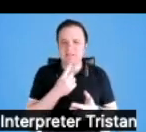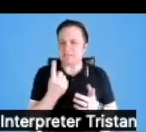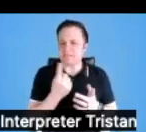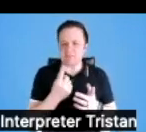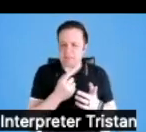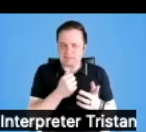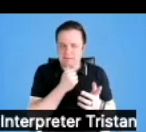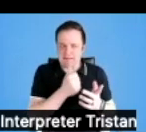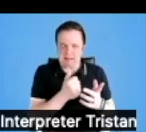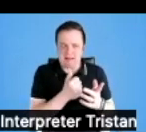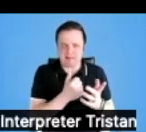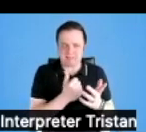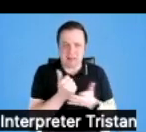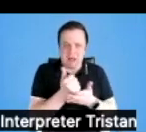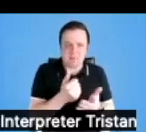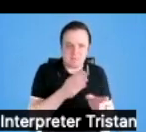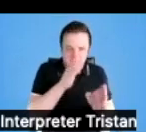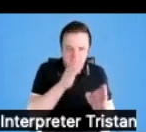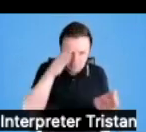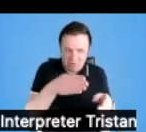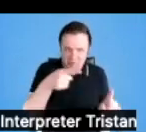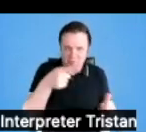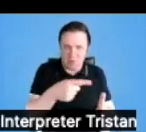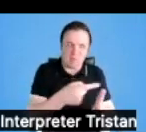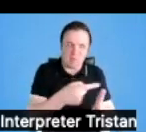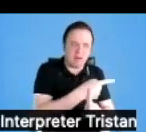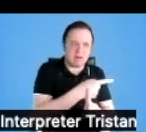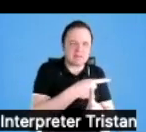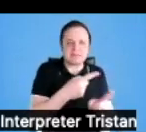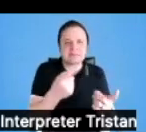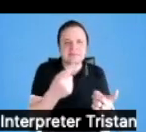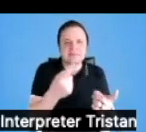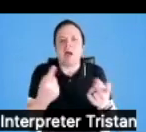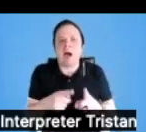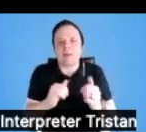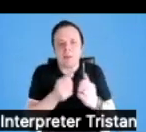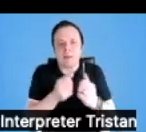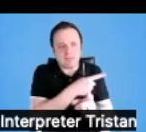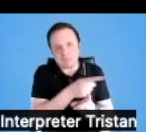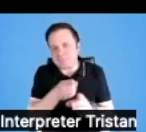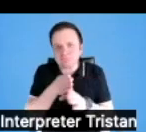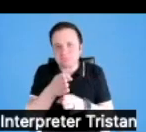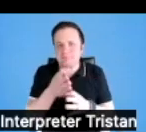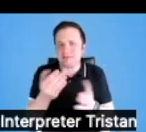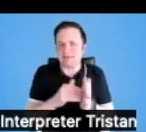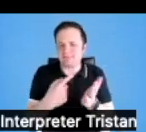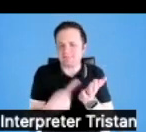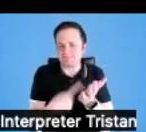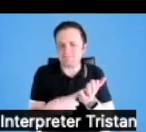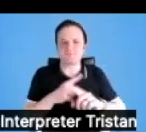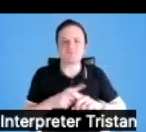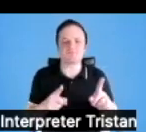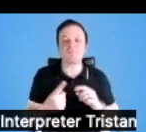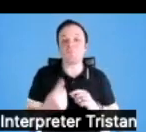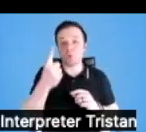worked. So tell me what's happened and let's try to get back on. Because one of the things that we